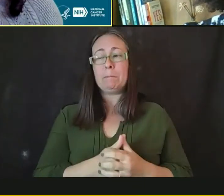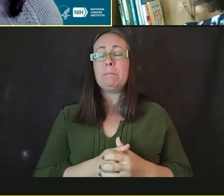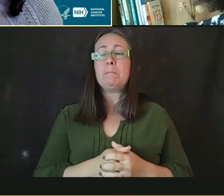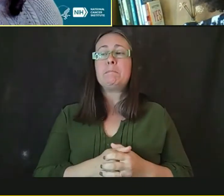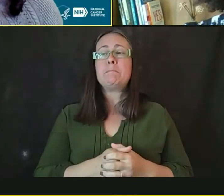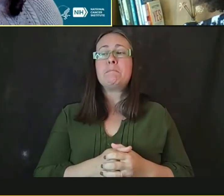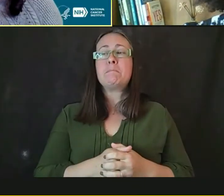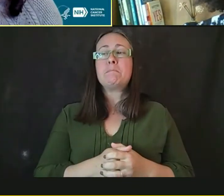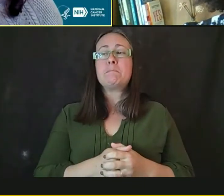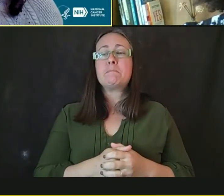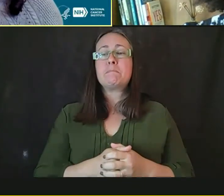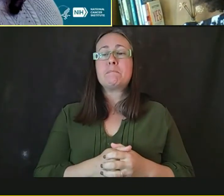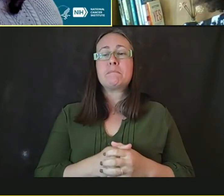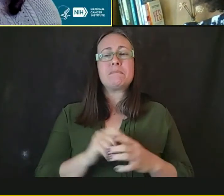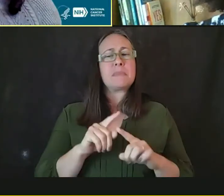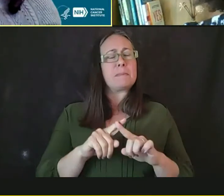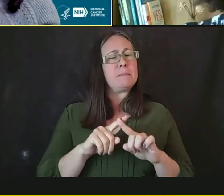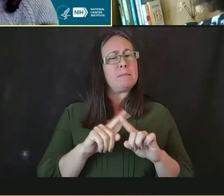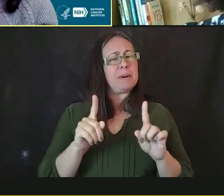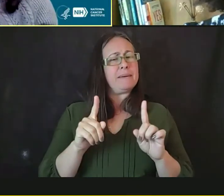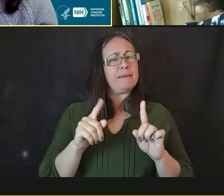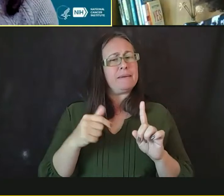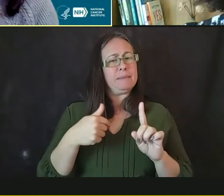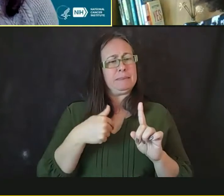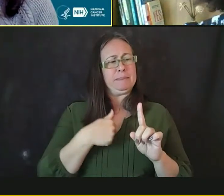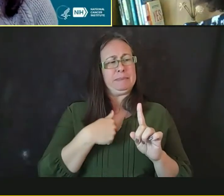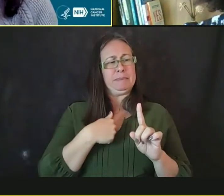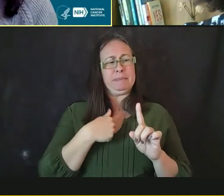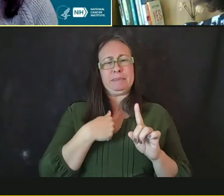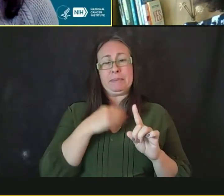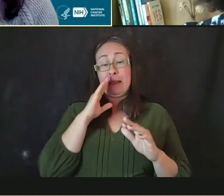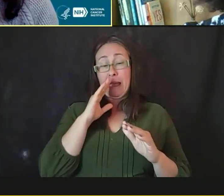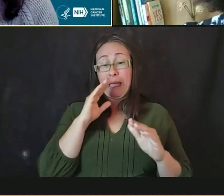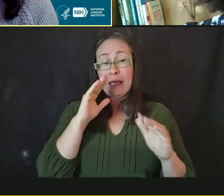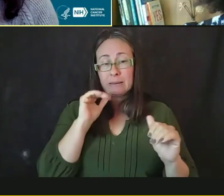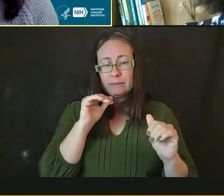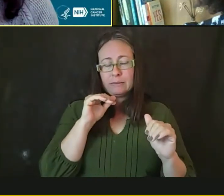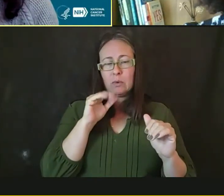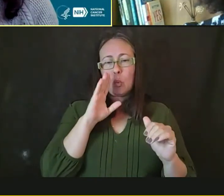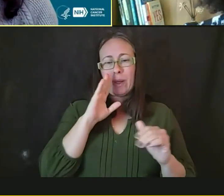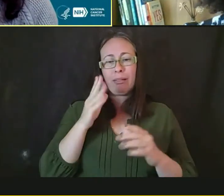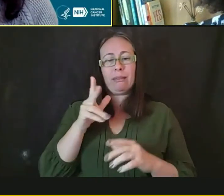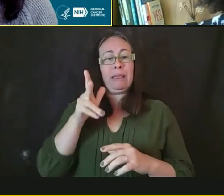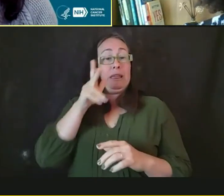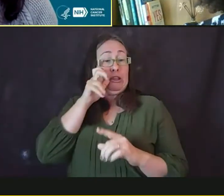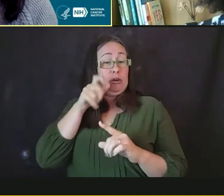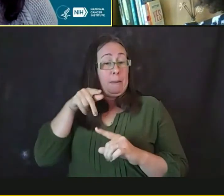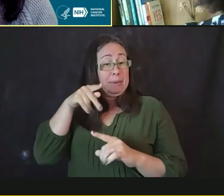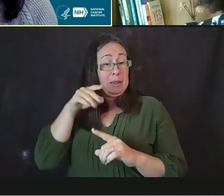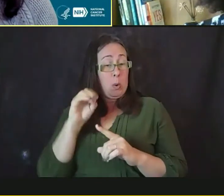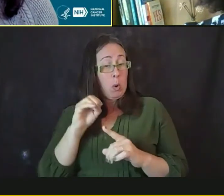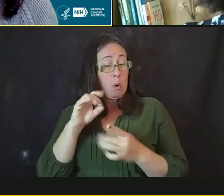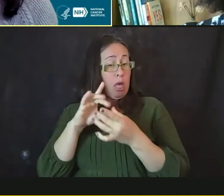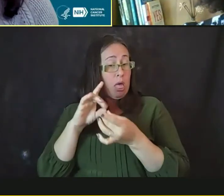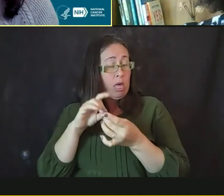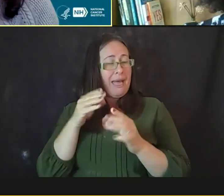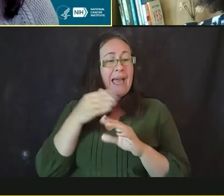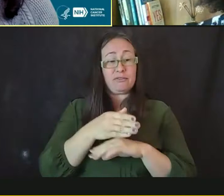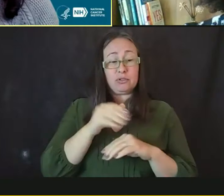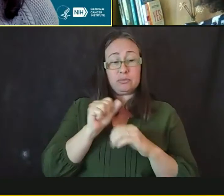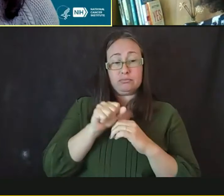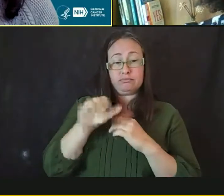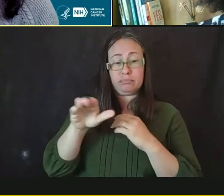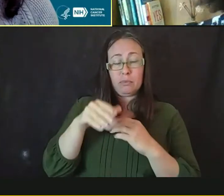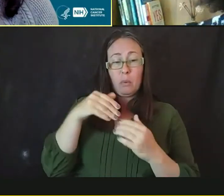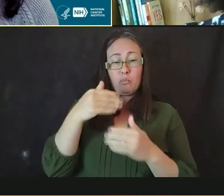I certainly wouldn't have an expectation that you're going to hear from your PO after you submit your progress report. Some